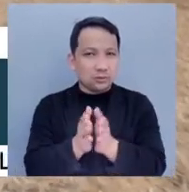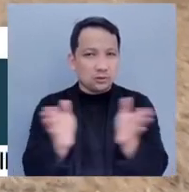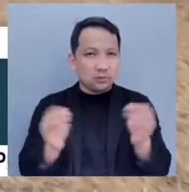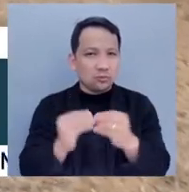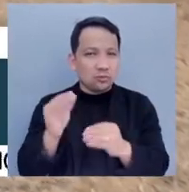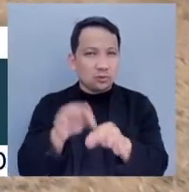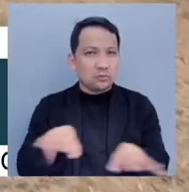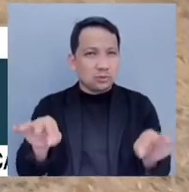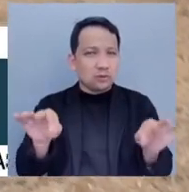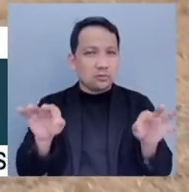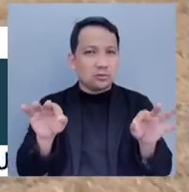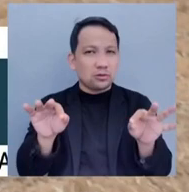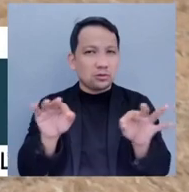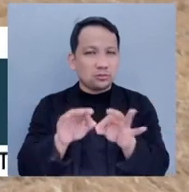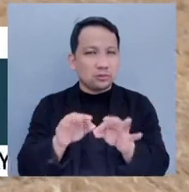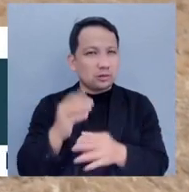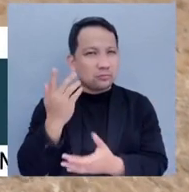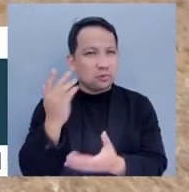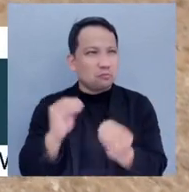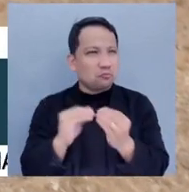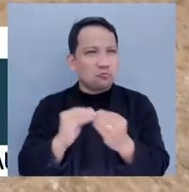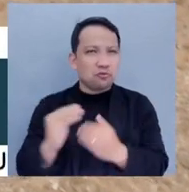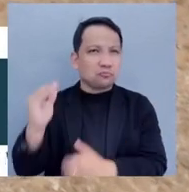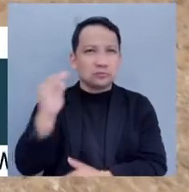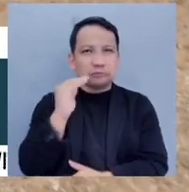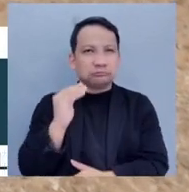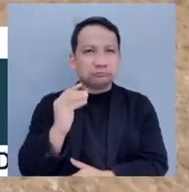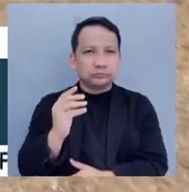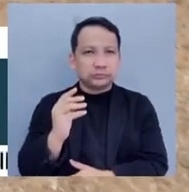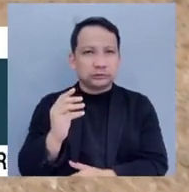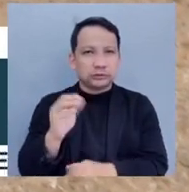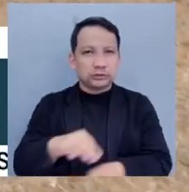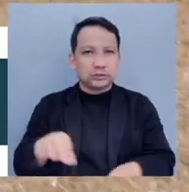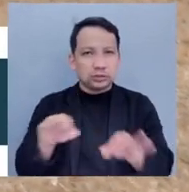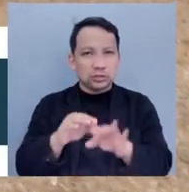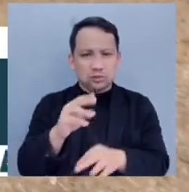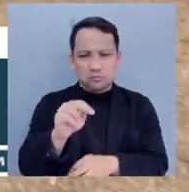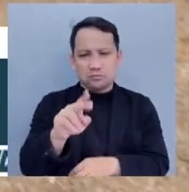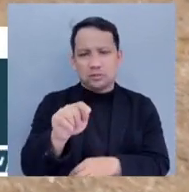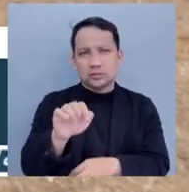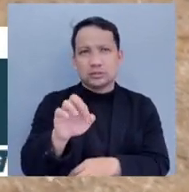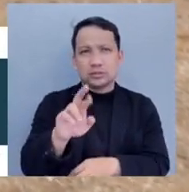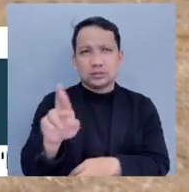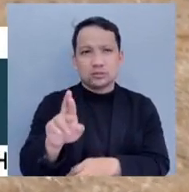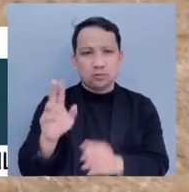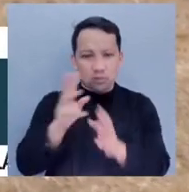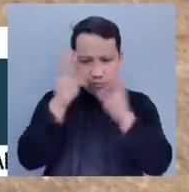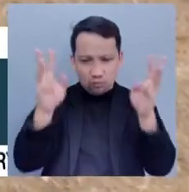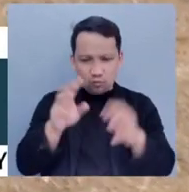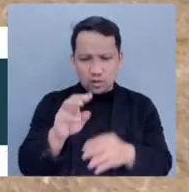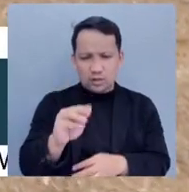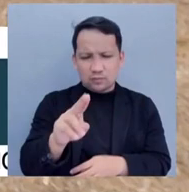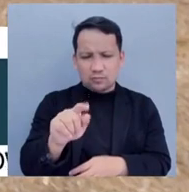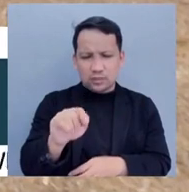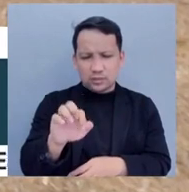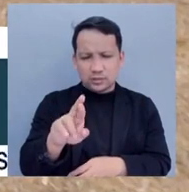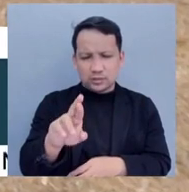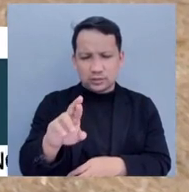important, I guess the most invasive one is mustard. The wild mustard that grows almost